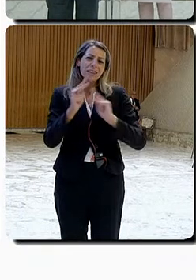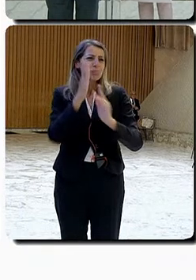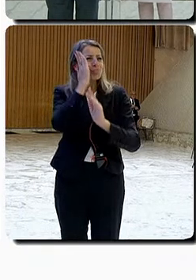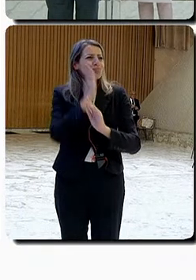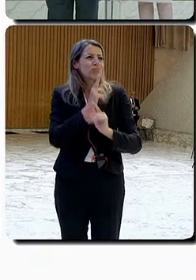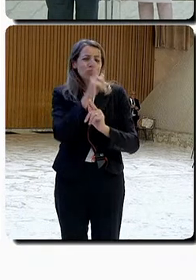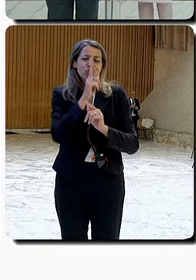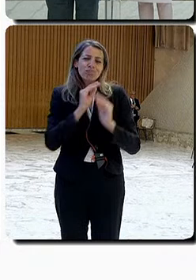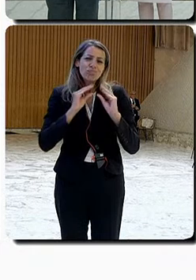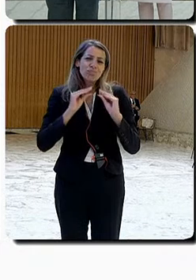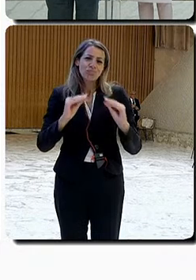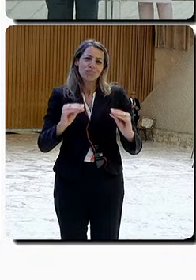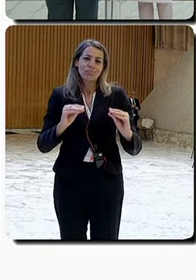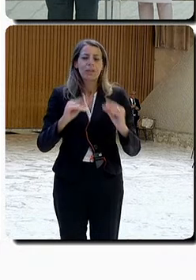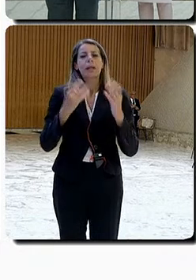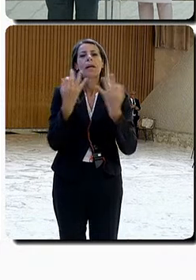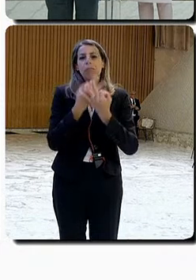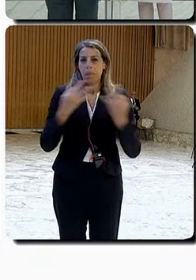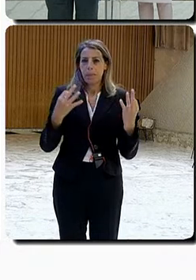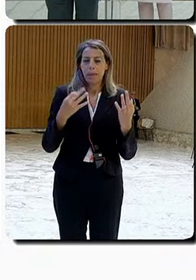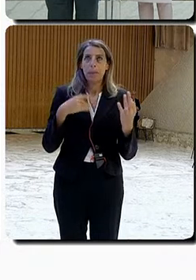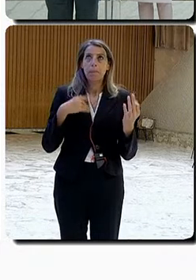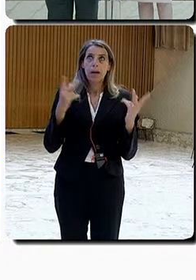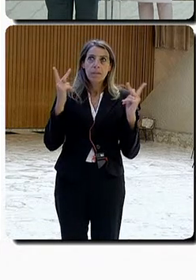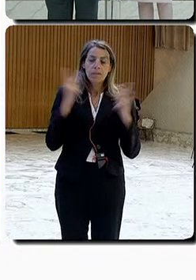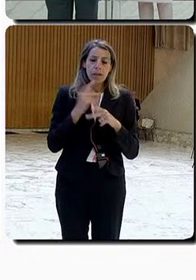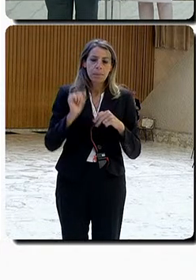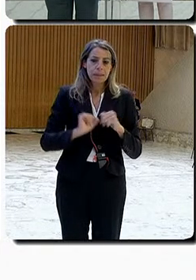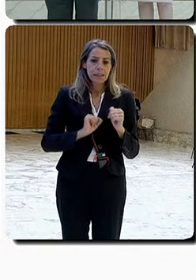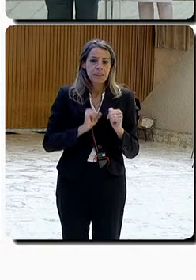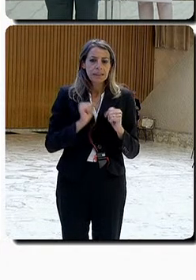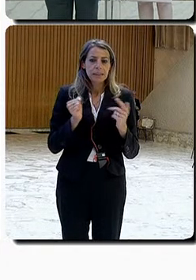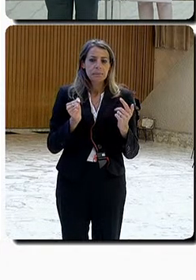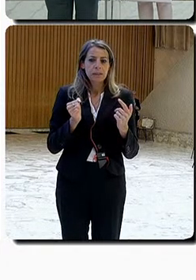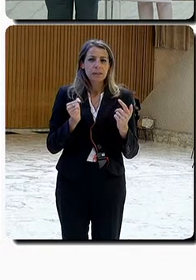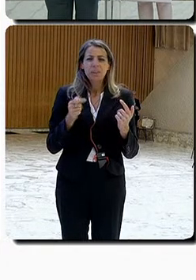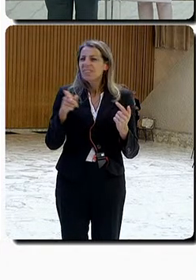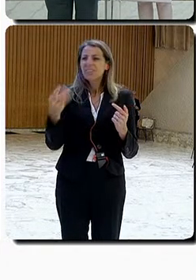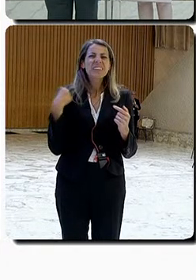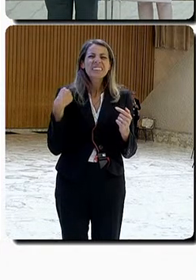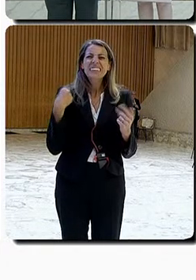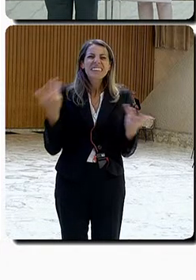Okay, I am so sorry. What was the question?